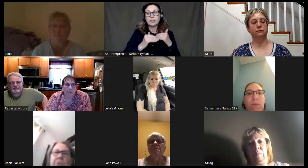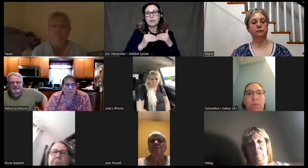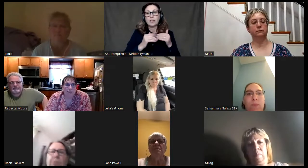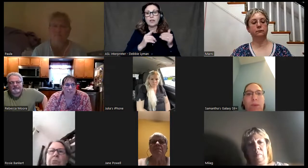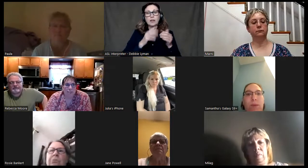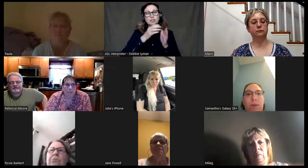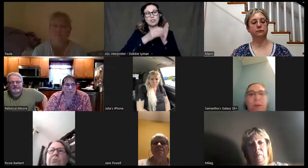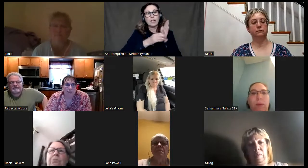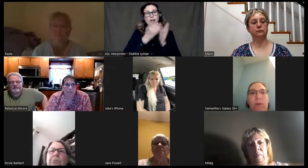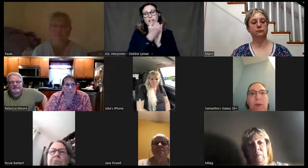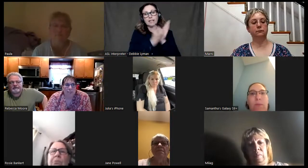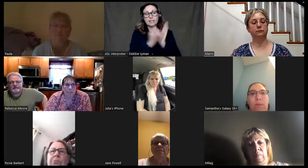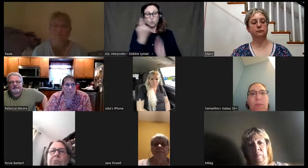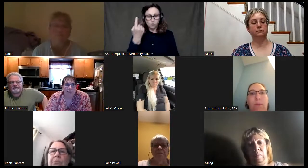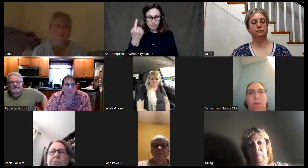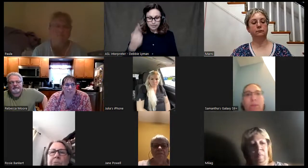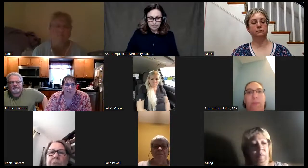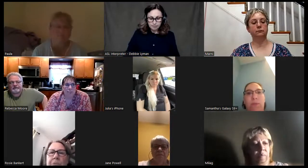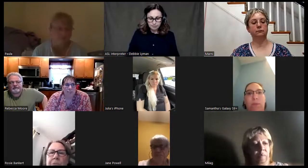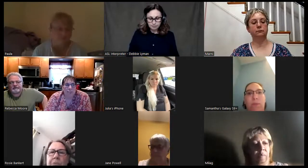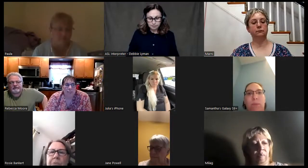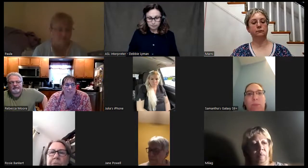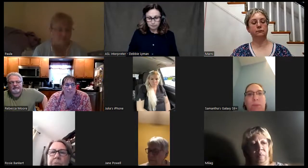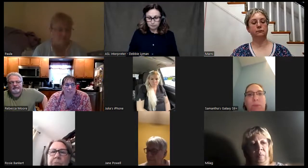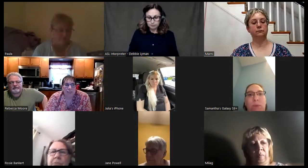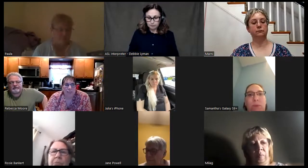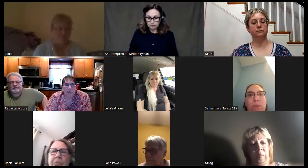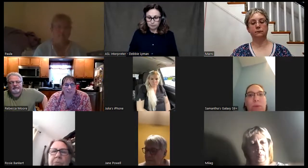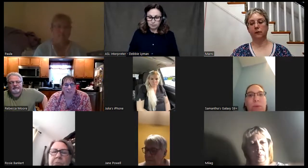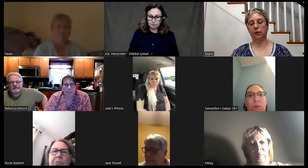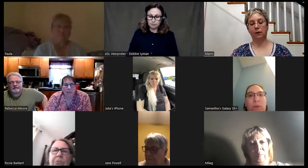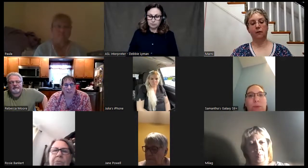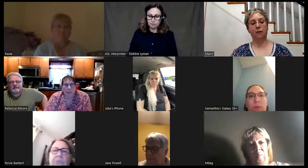over lesson 1.